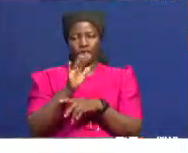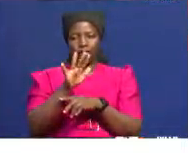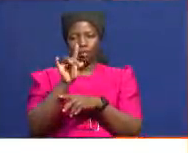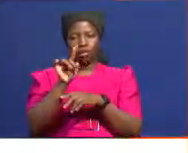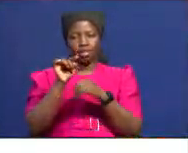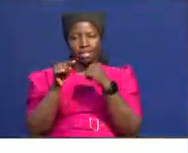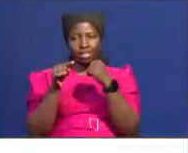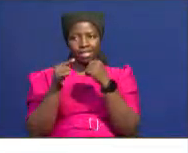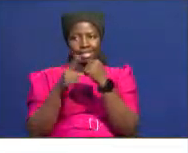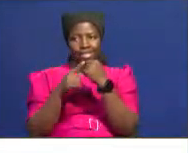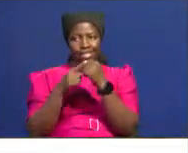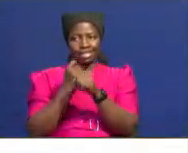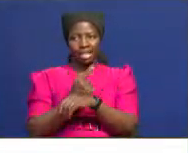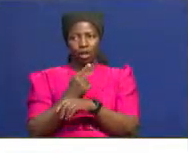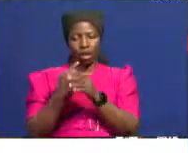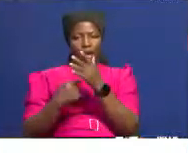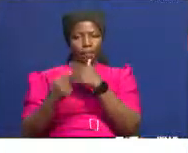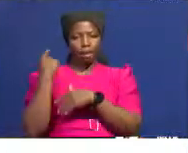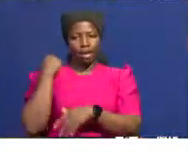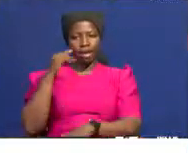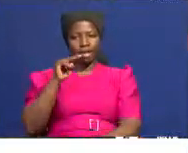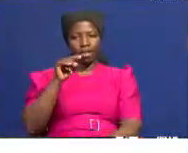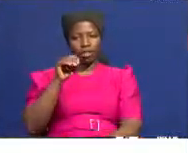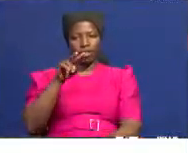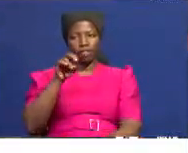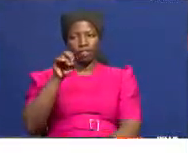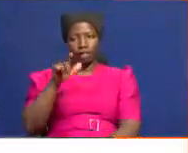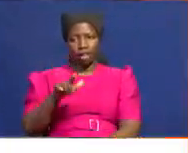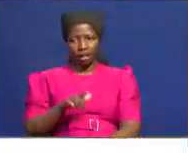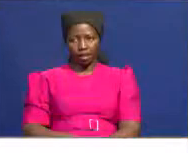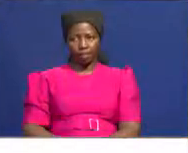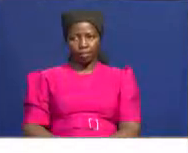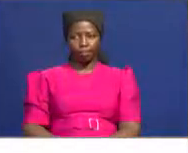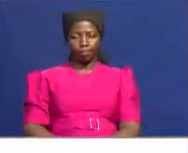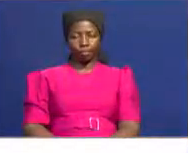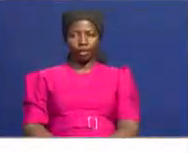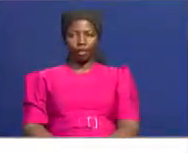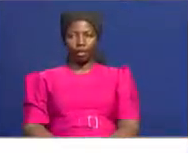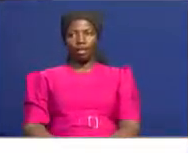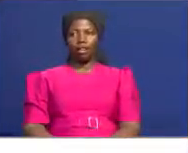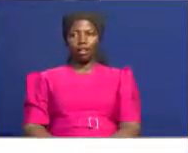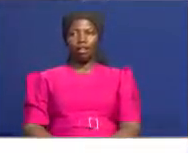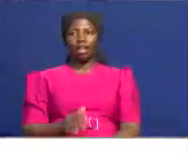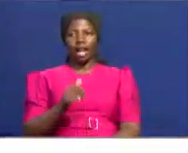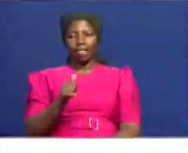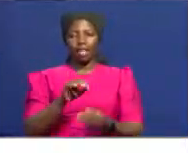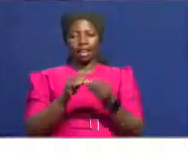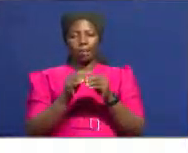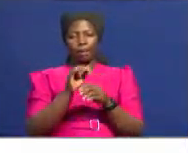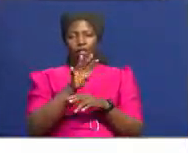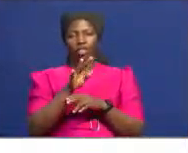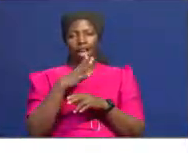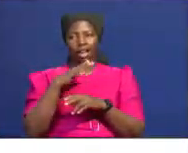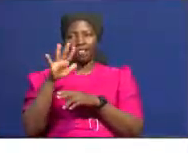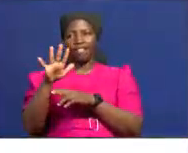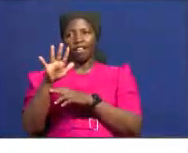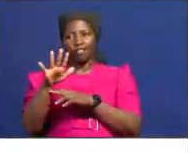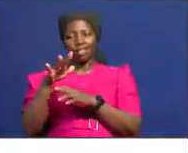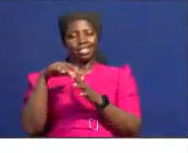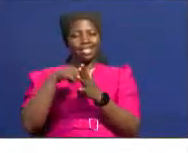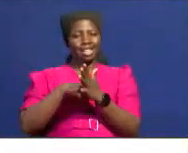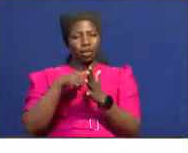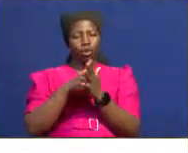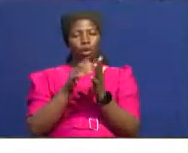seconds behind Neuville. Ott Tanak and Andrian Former in the 4th and 5th place both struggled with their